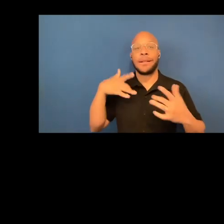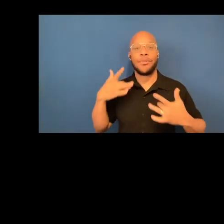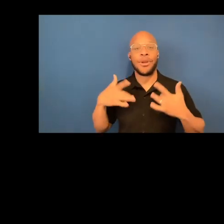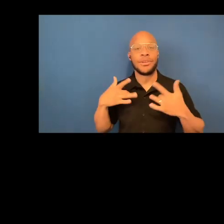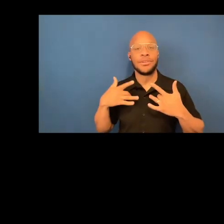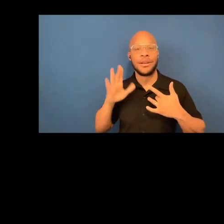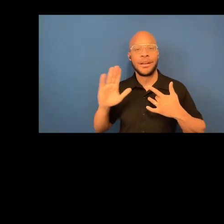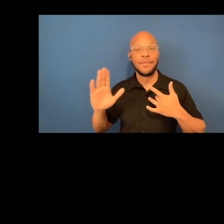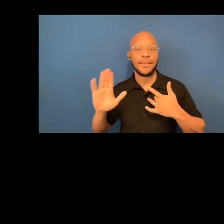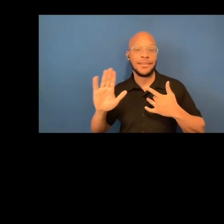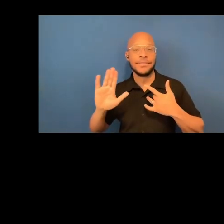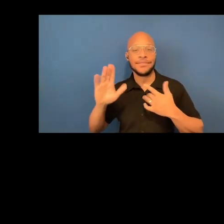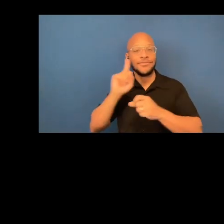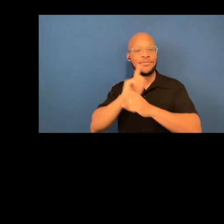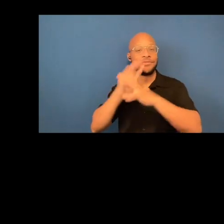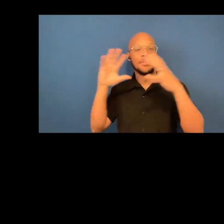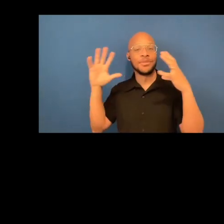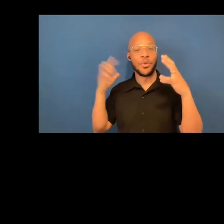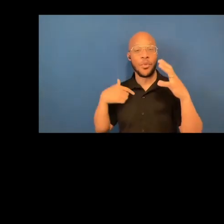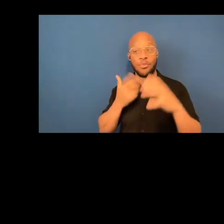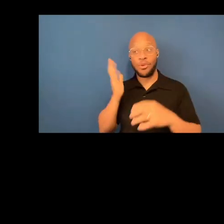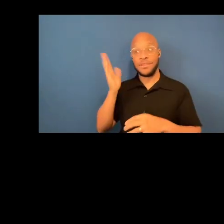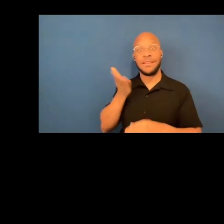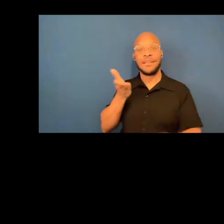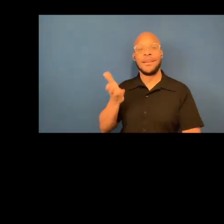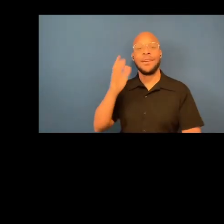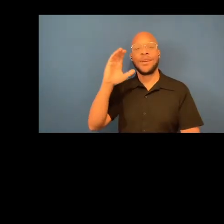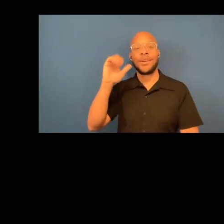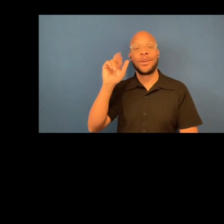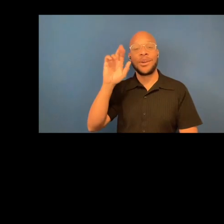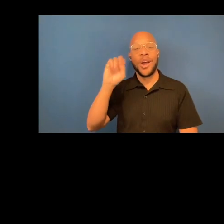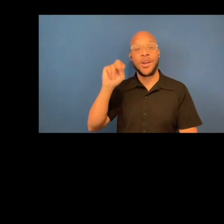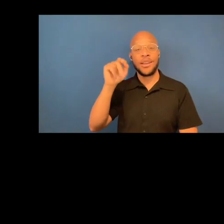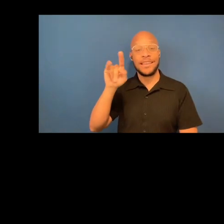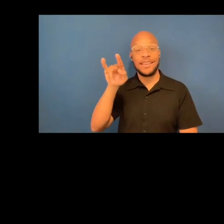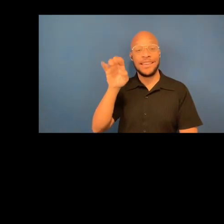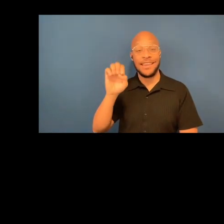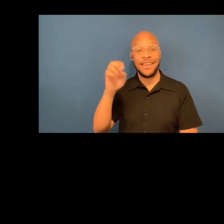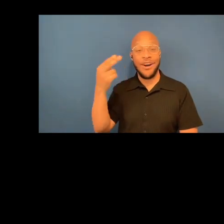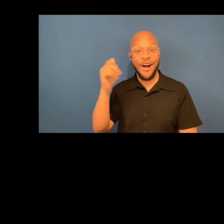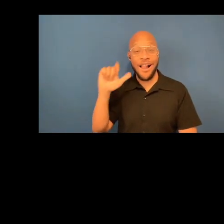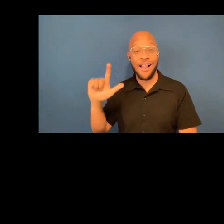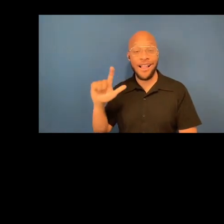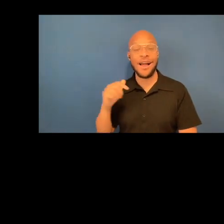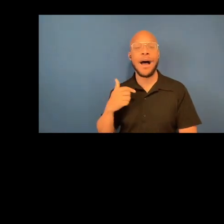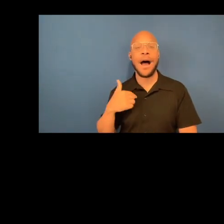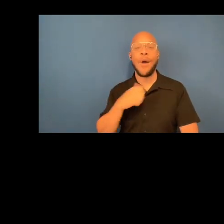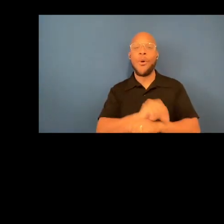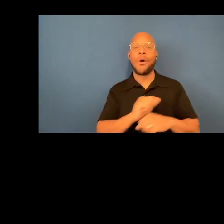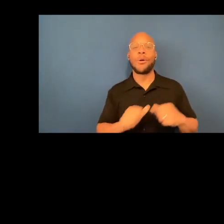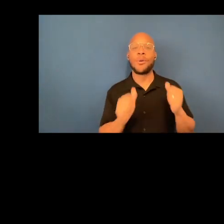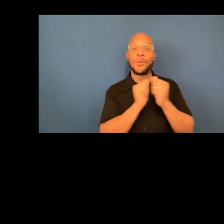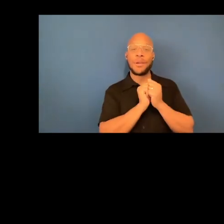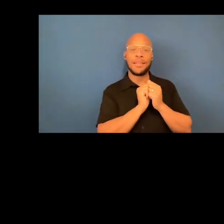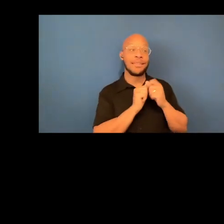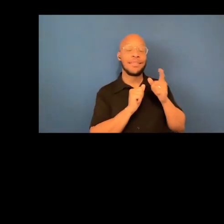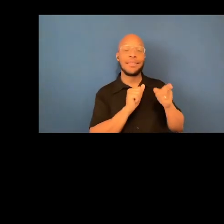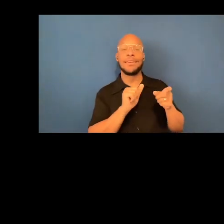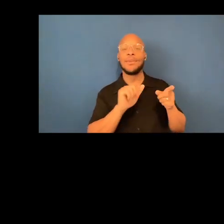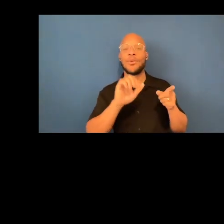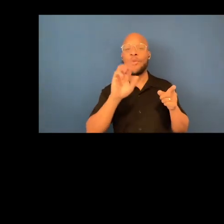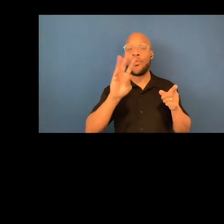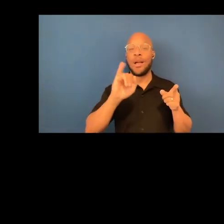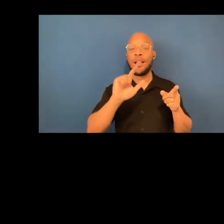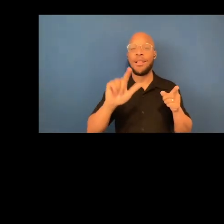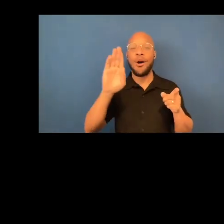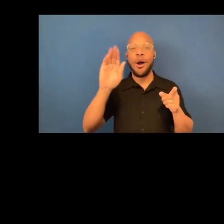work with the playwright Will Arbery. I've been developing the queer work of Jordan Tannehill. And that doesn't even mention all the